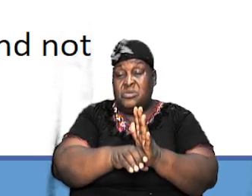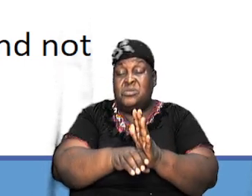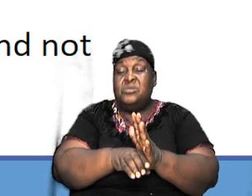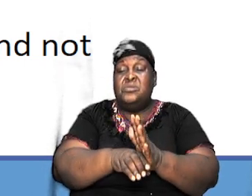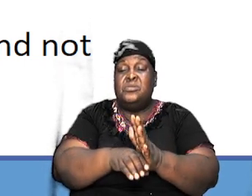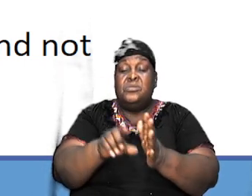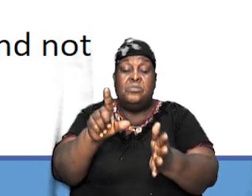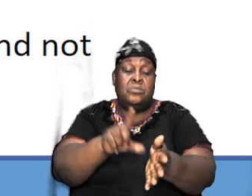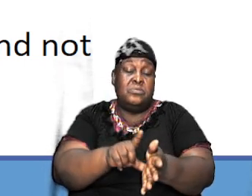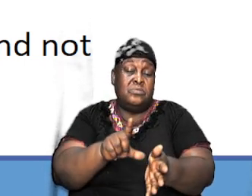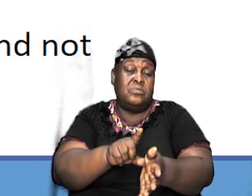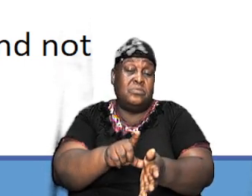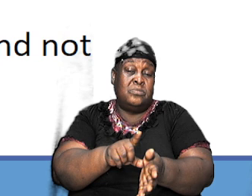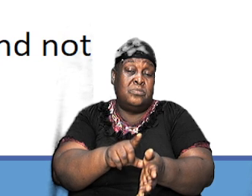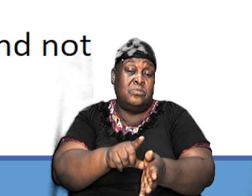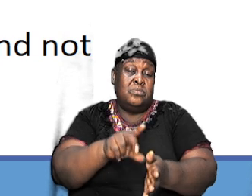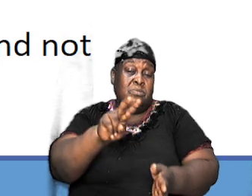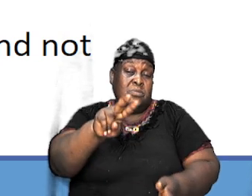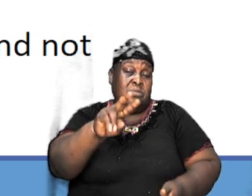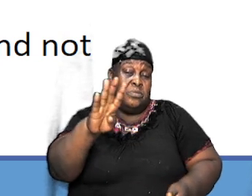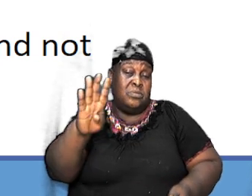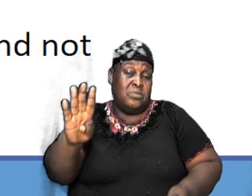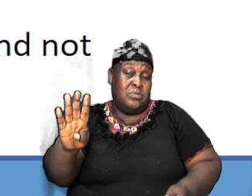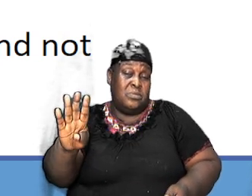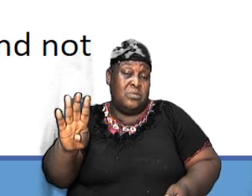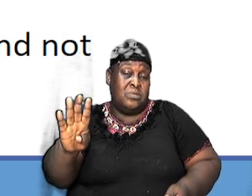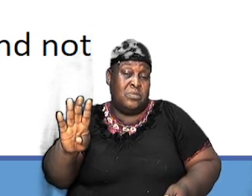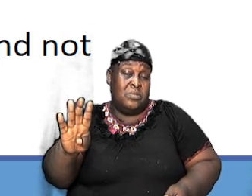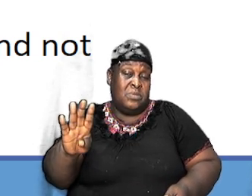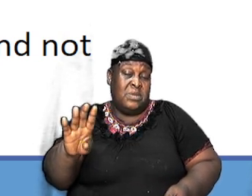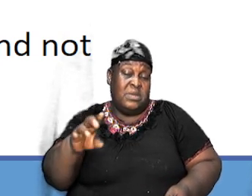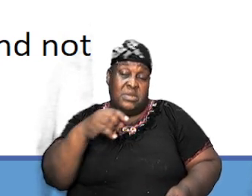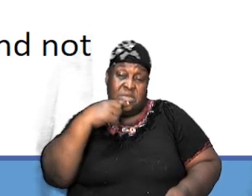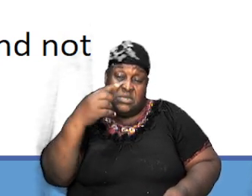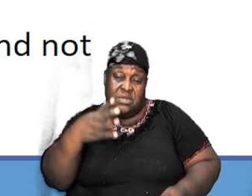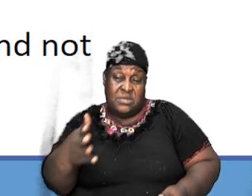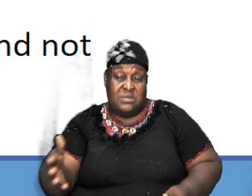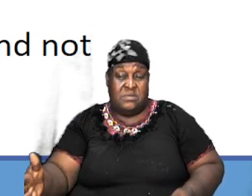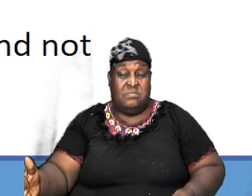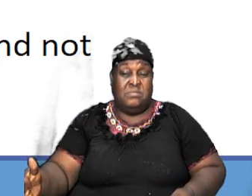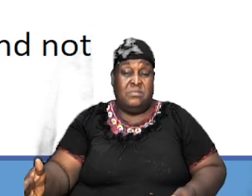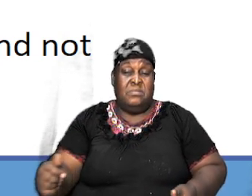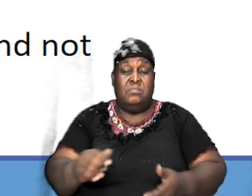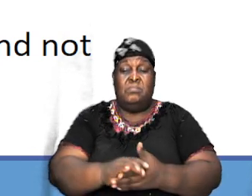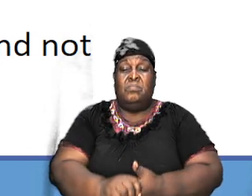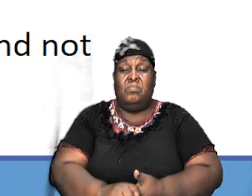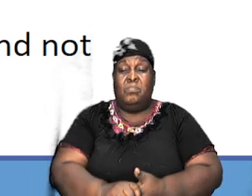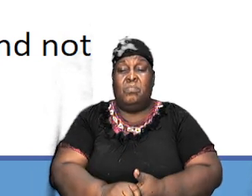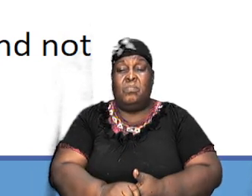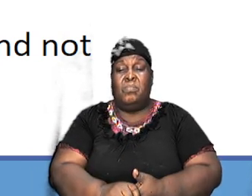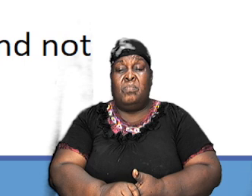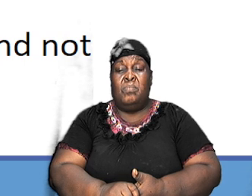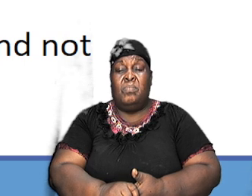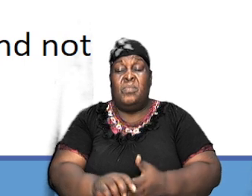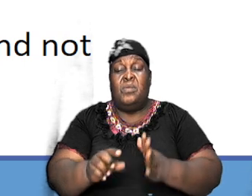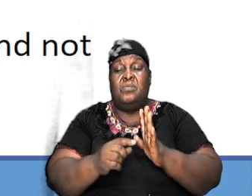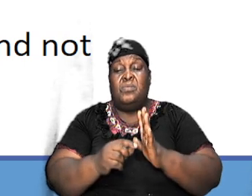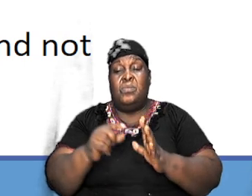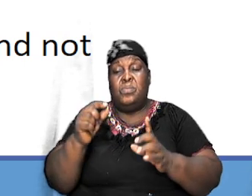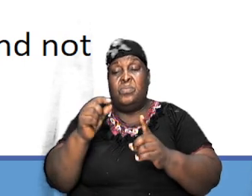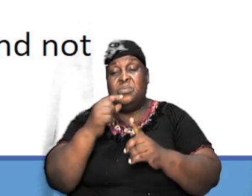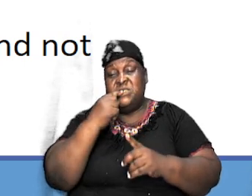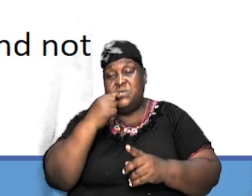verse 44 and 45 also gave that account. But, you know, in terms of how it is verbally